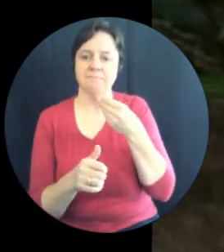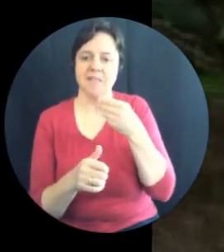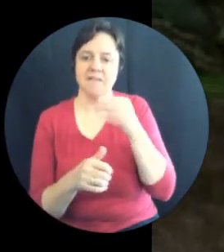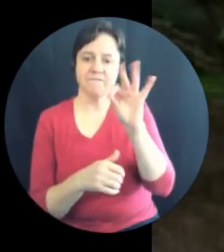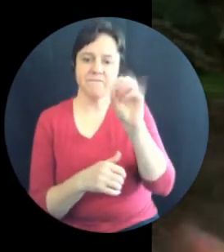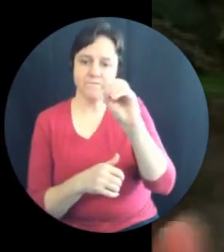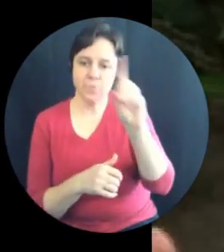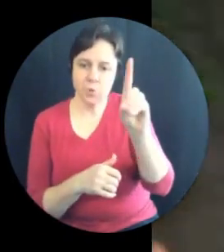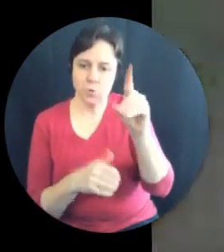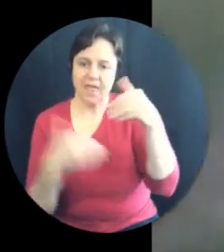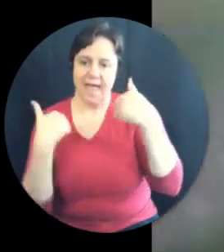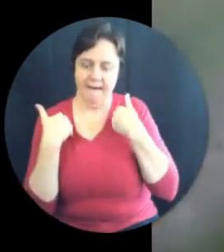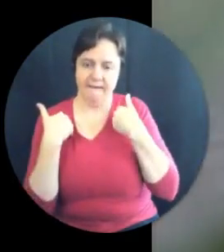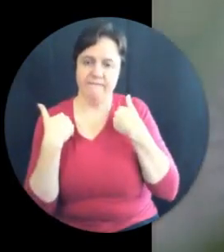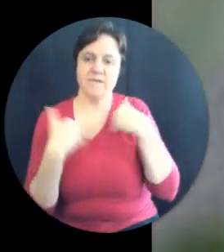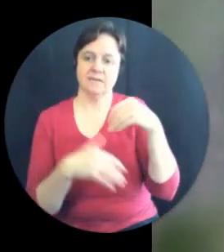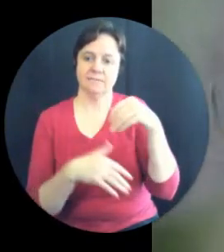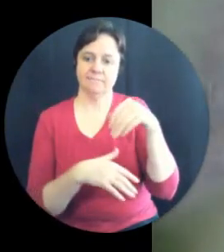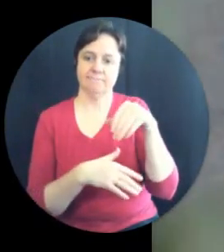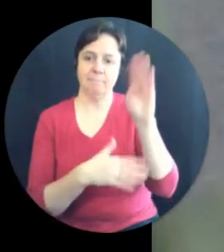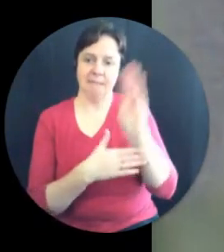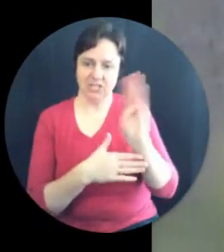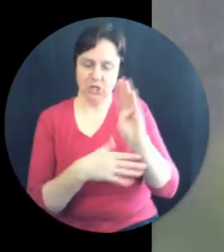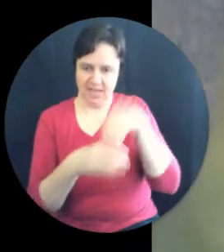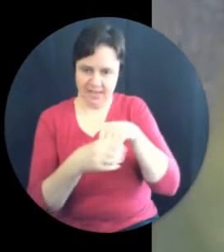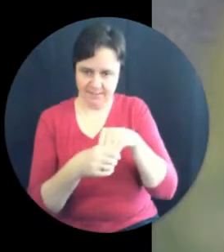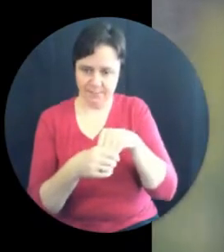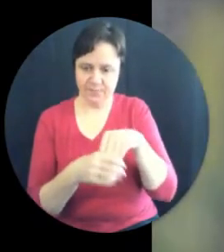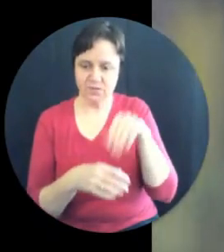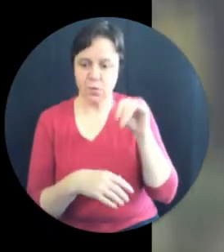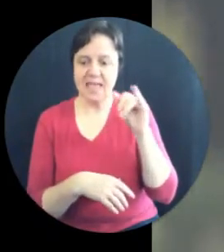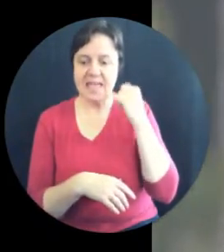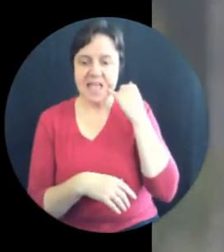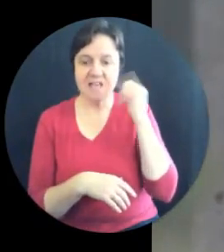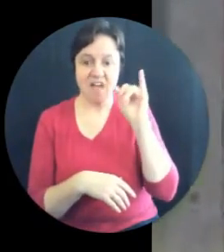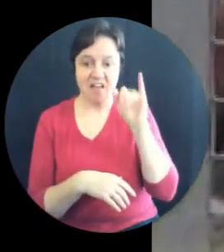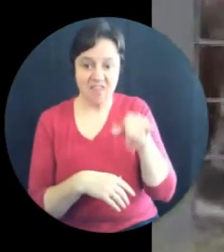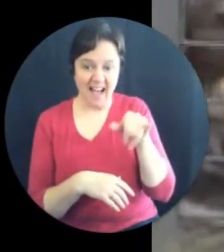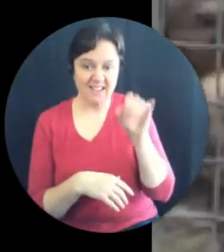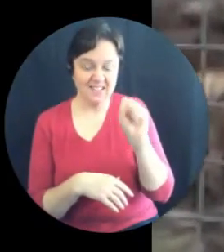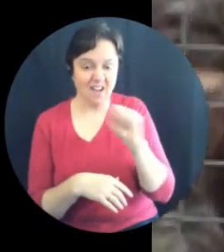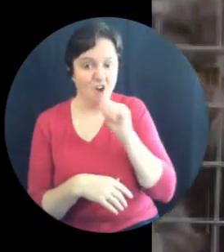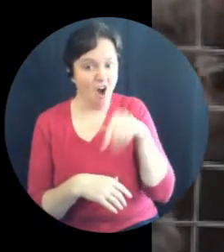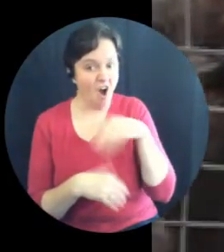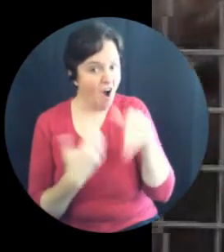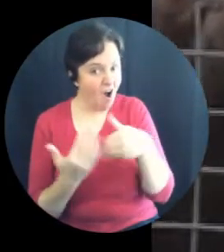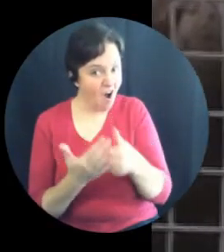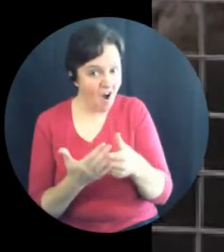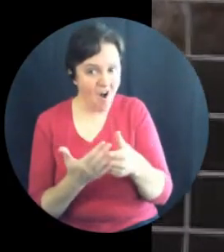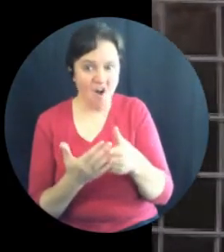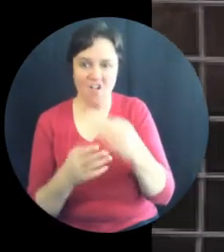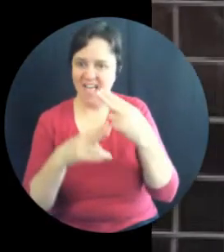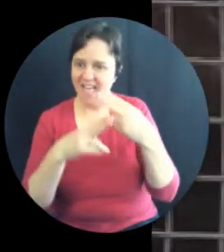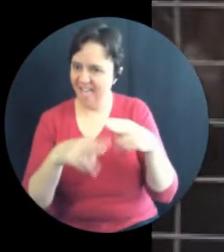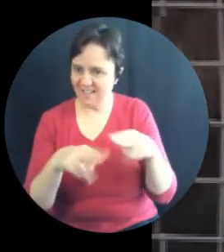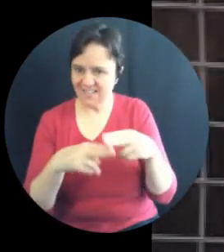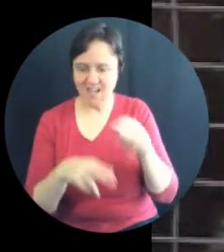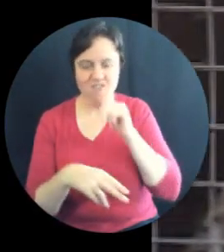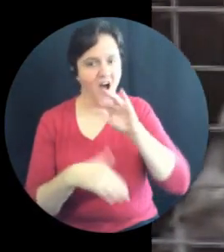with poultry, with chicken, with eggs that are undercooked. If that salmon, not all eggs, not all chicken, but if there is